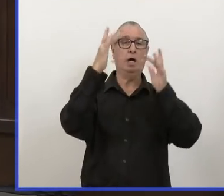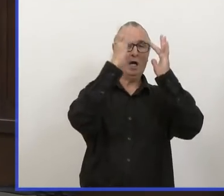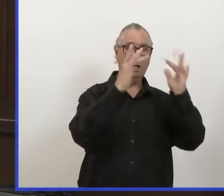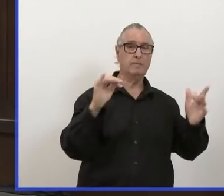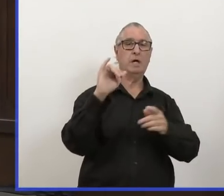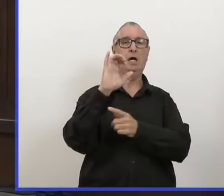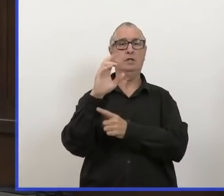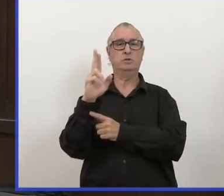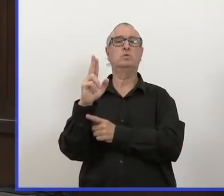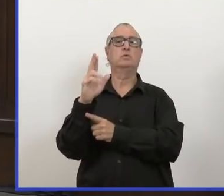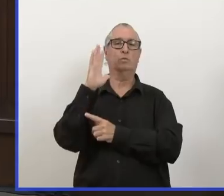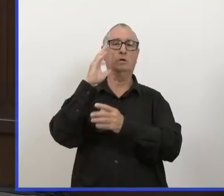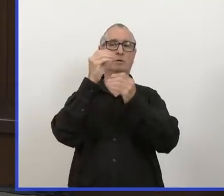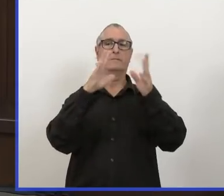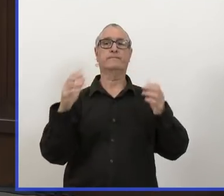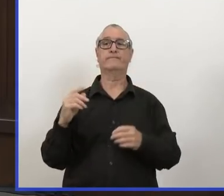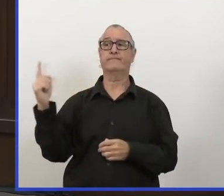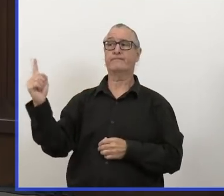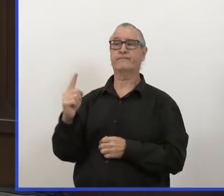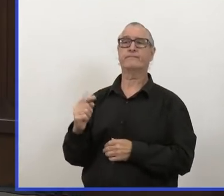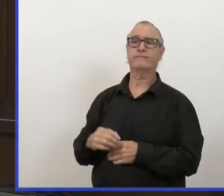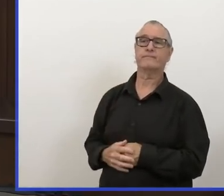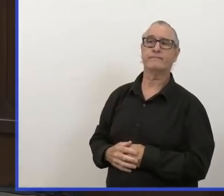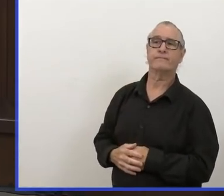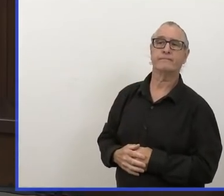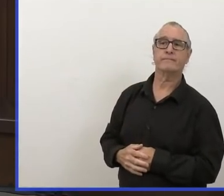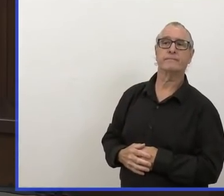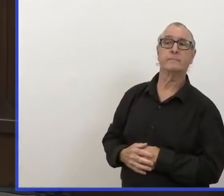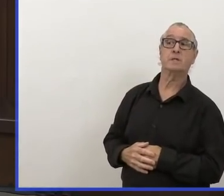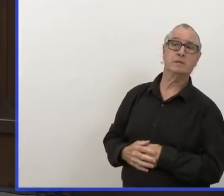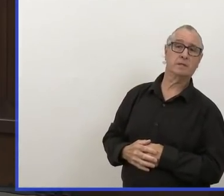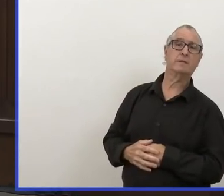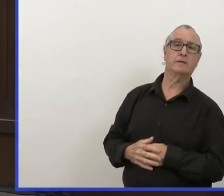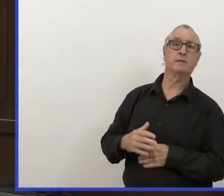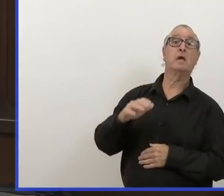From CBC Manitoba, Bart.